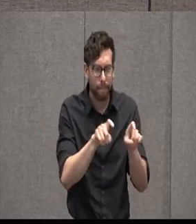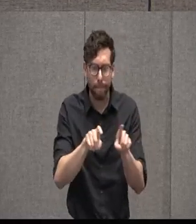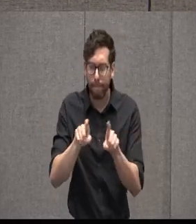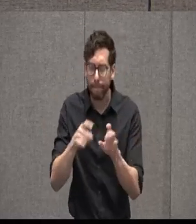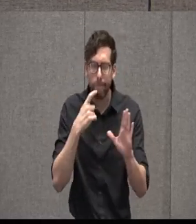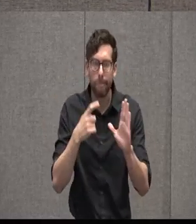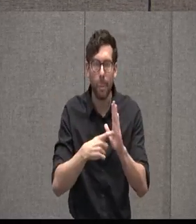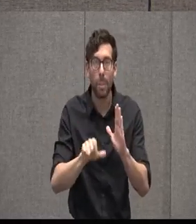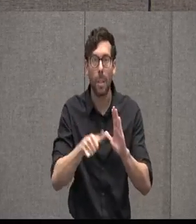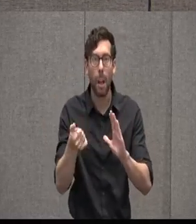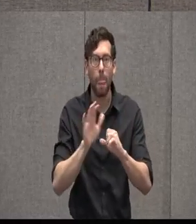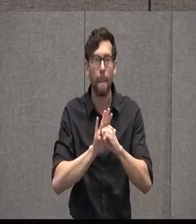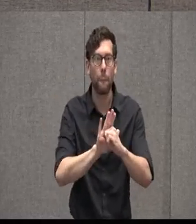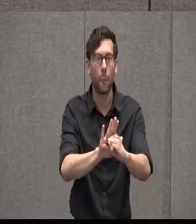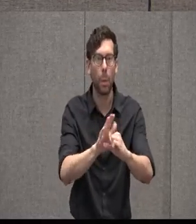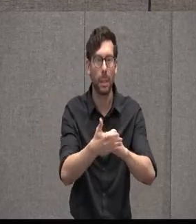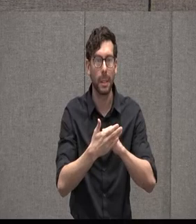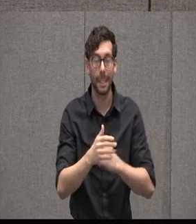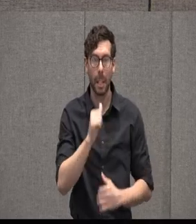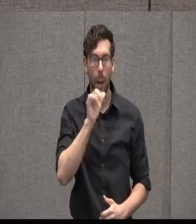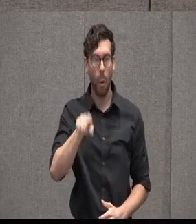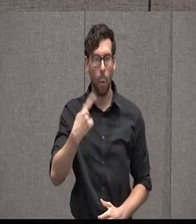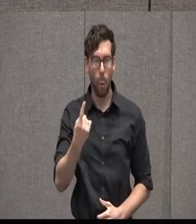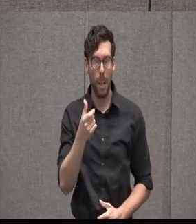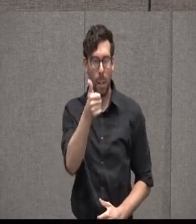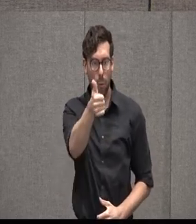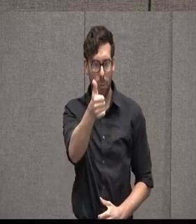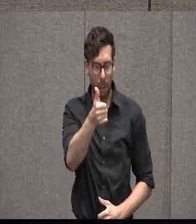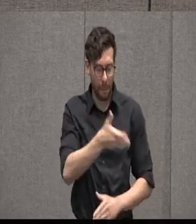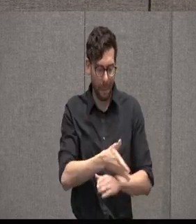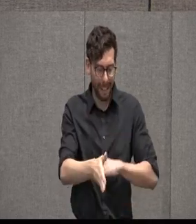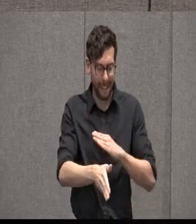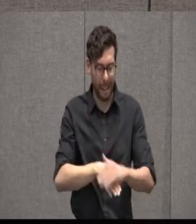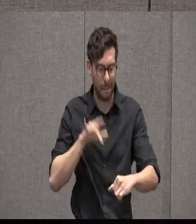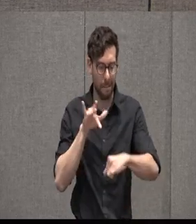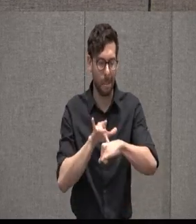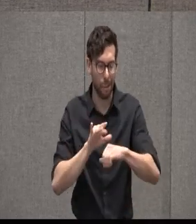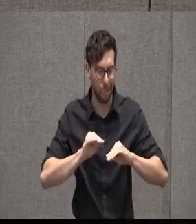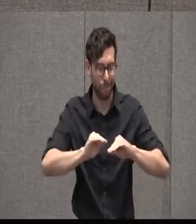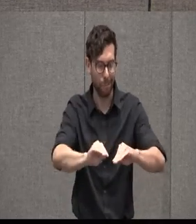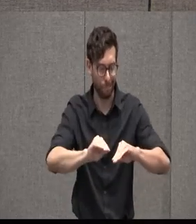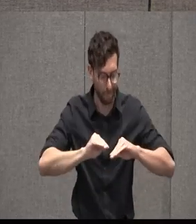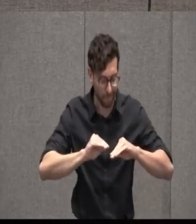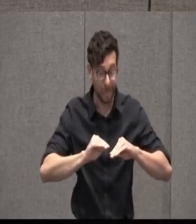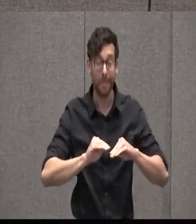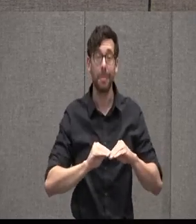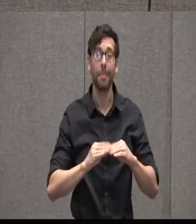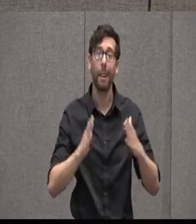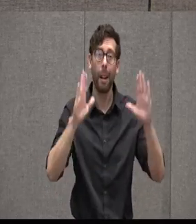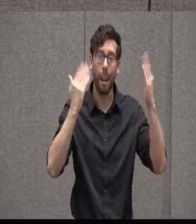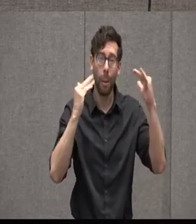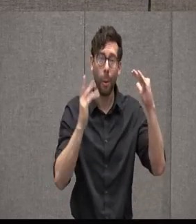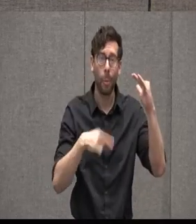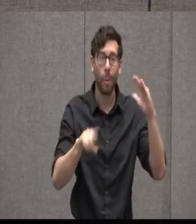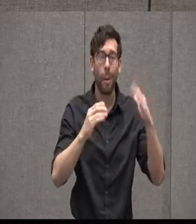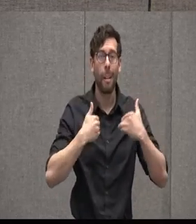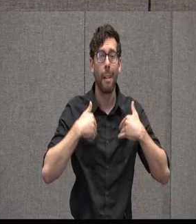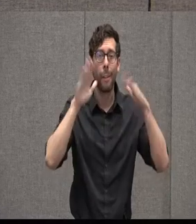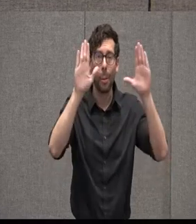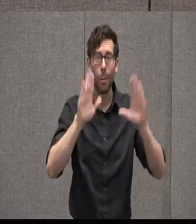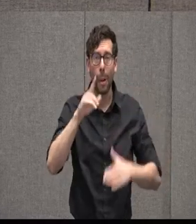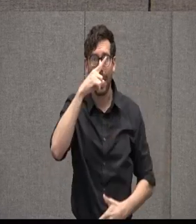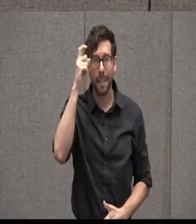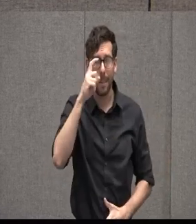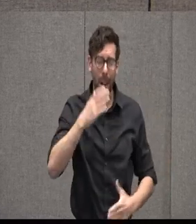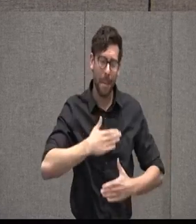with a push and a pull, or with toy cars. So I hope you have a great summer, and I'm so glad you